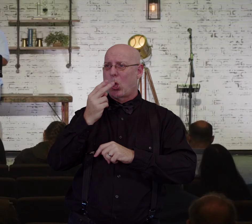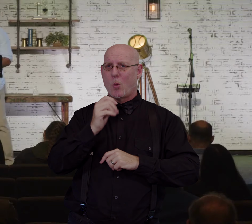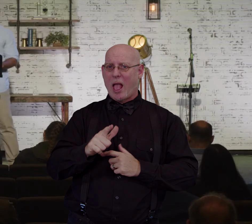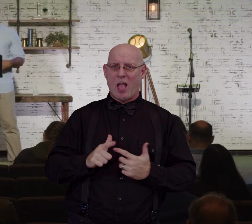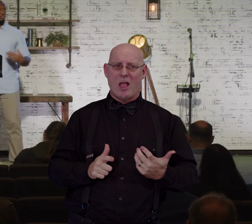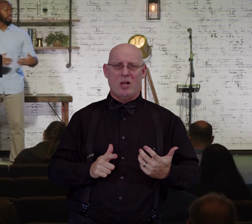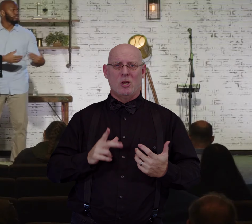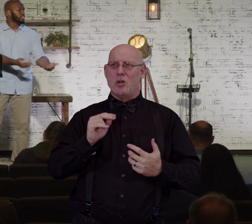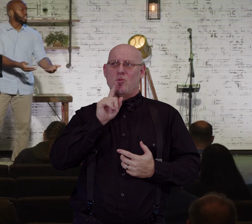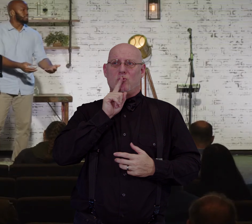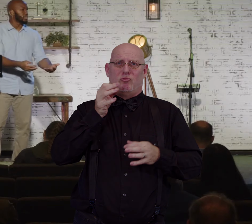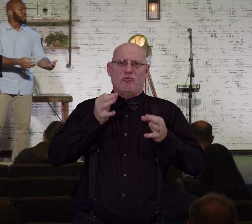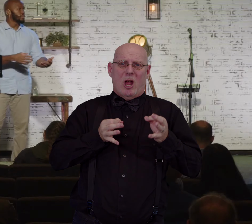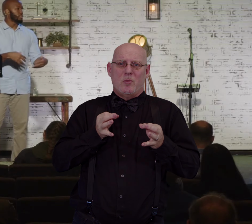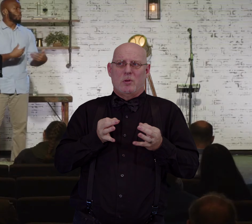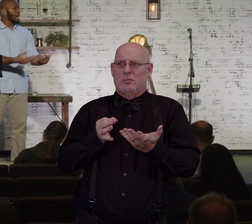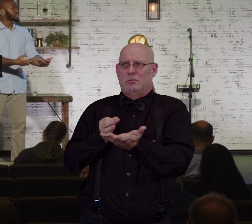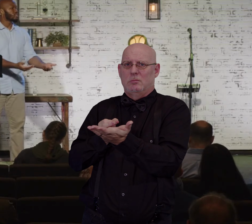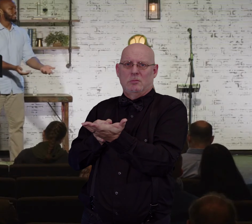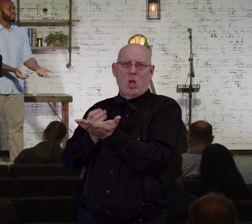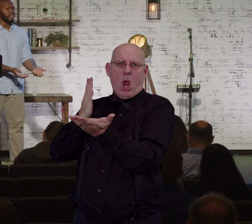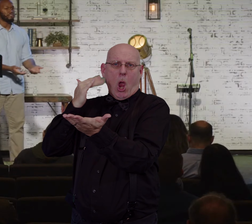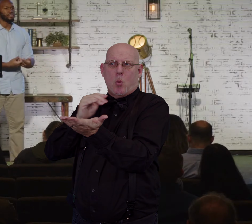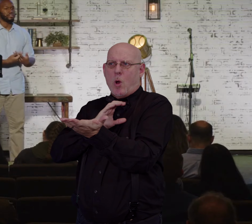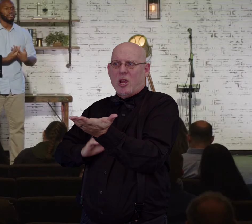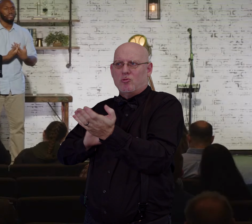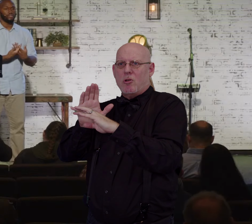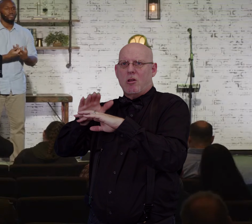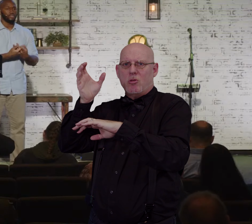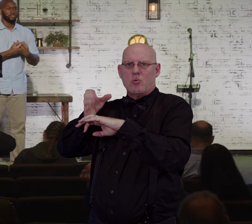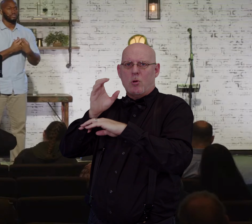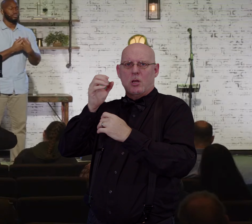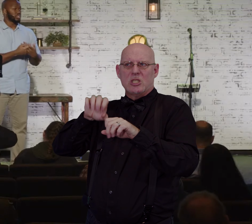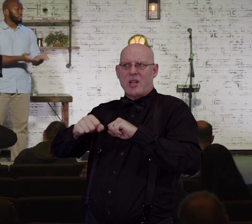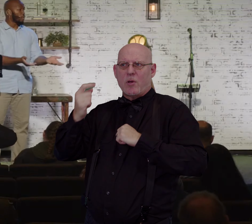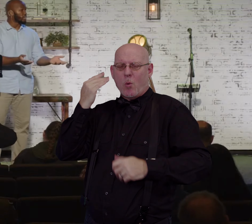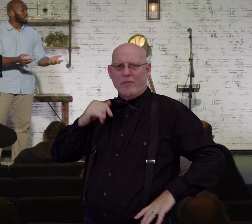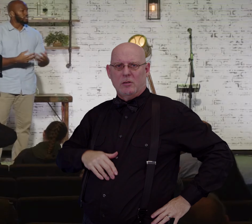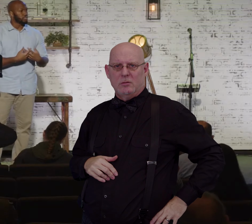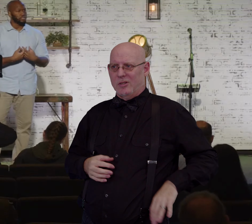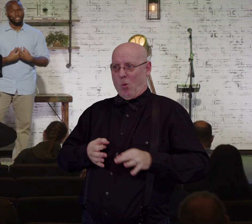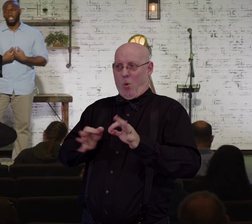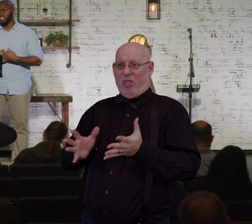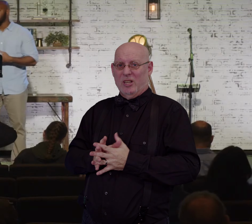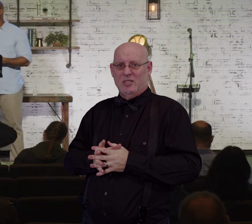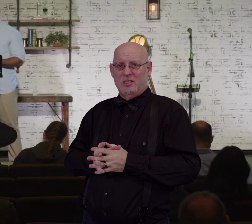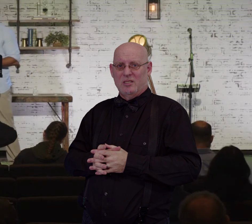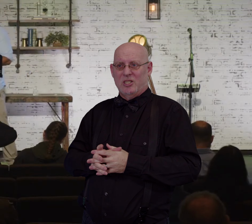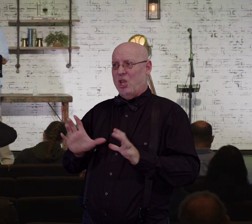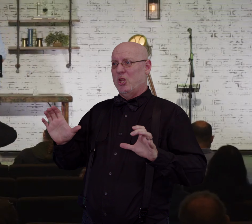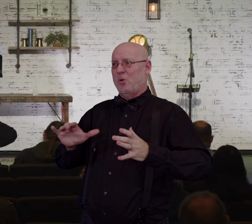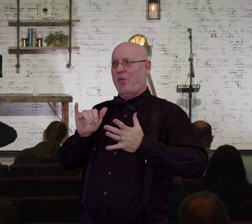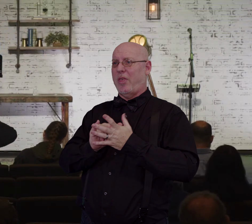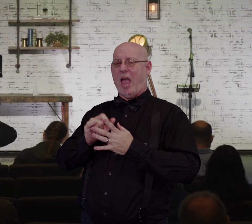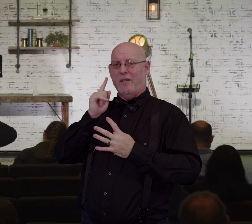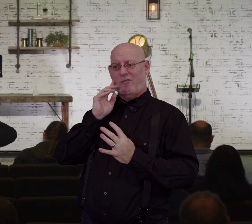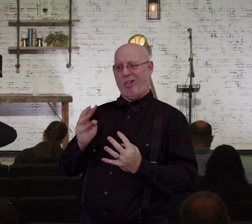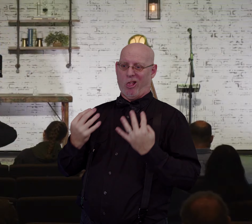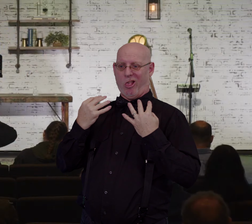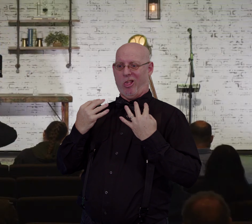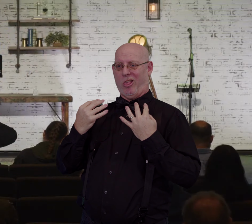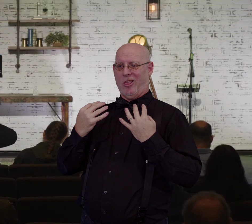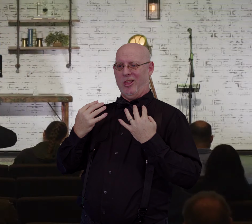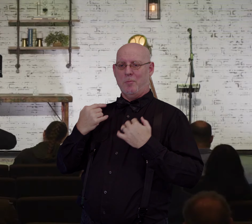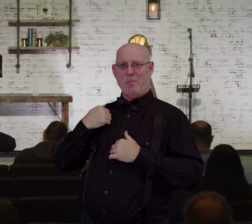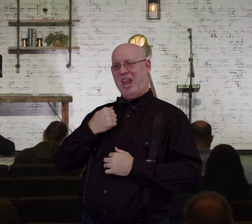hell, no true judgment, then why did Christ suffer? Was it pointless? Did he just do it for the sake of being